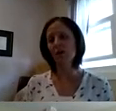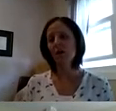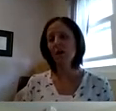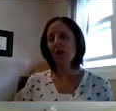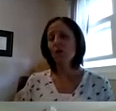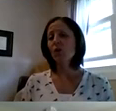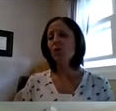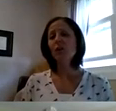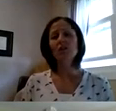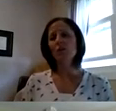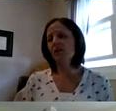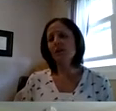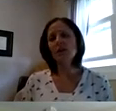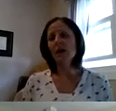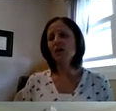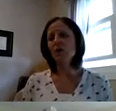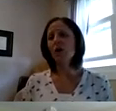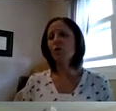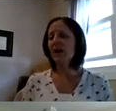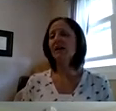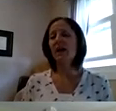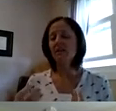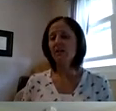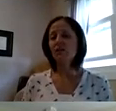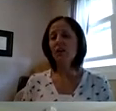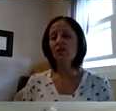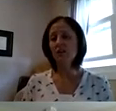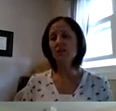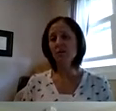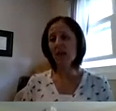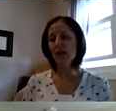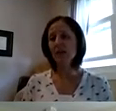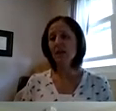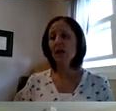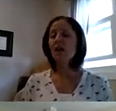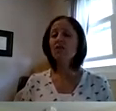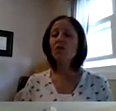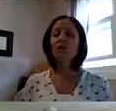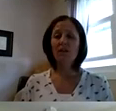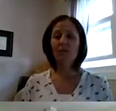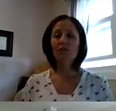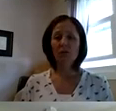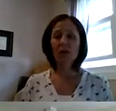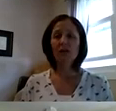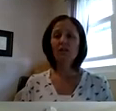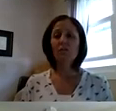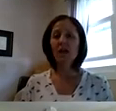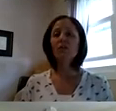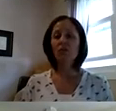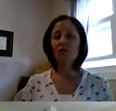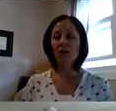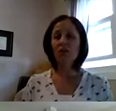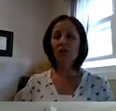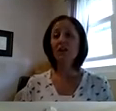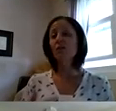future. We really just want to see that you're recognizing that changes need to be made and you're establishing plans to make